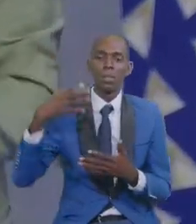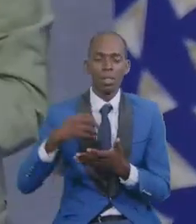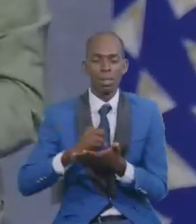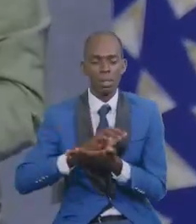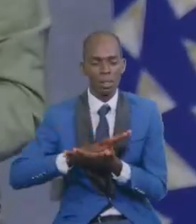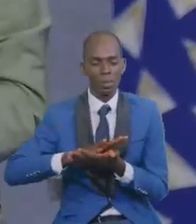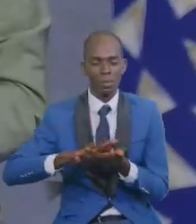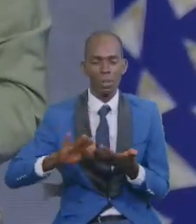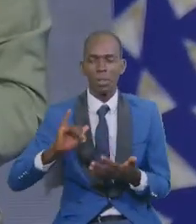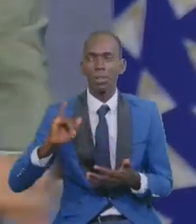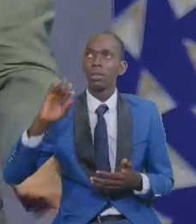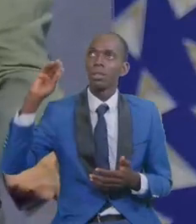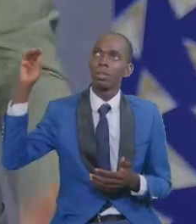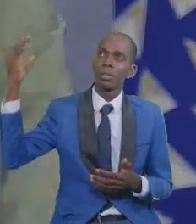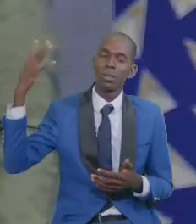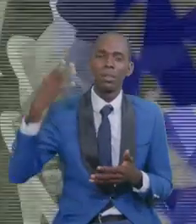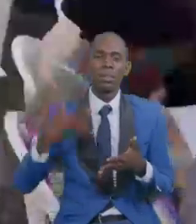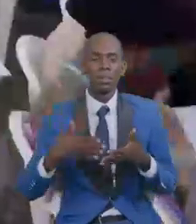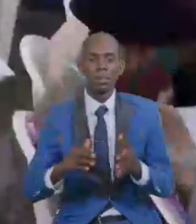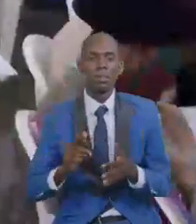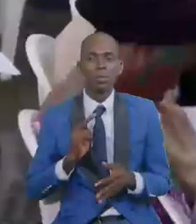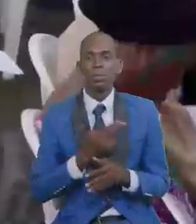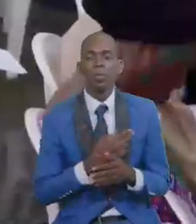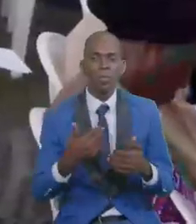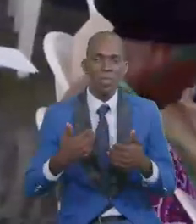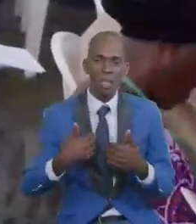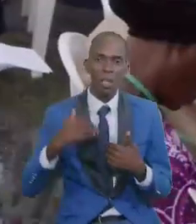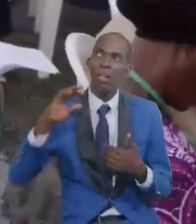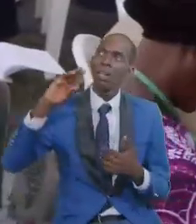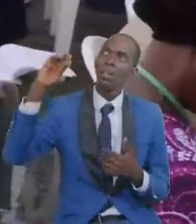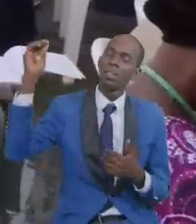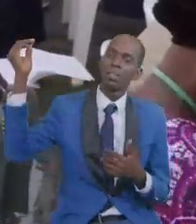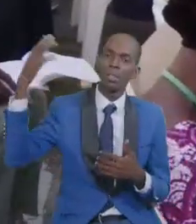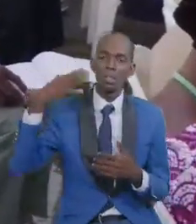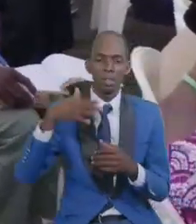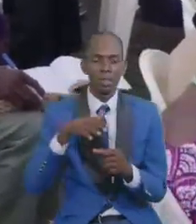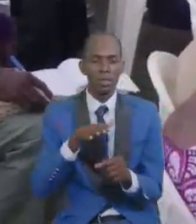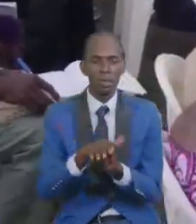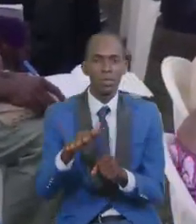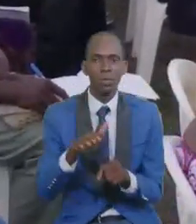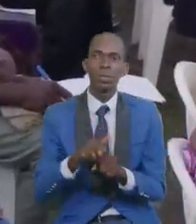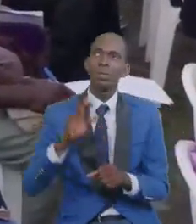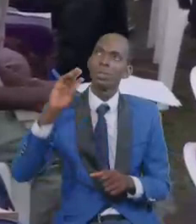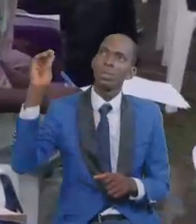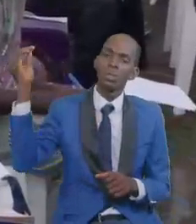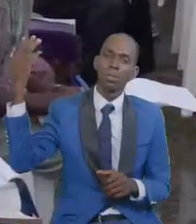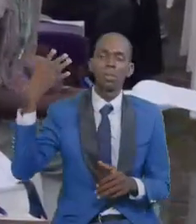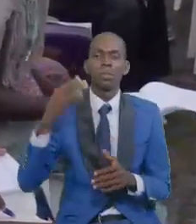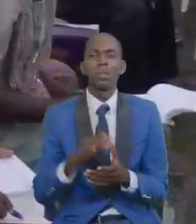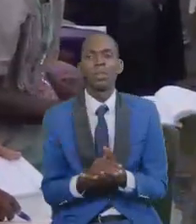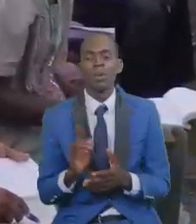Sanctifying grace. Let us have grace. Sufficient grace.